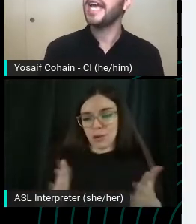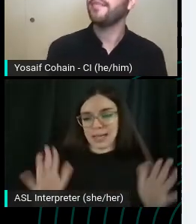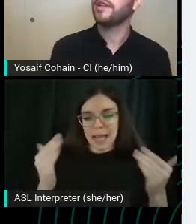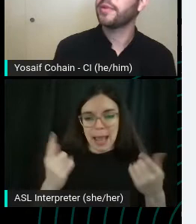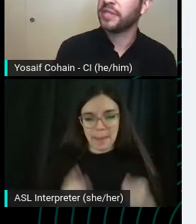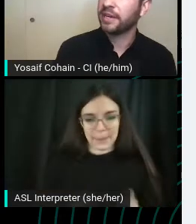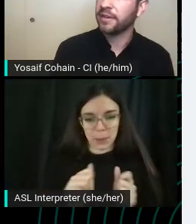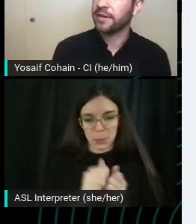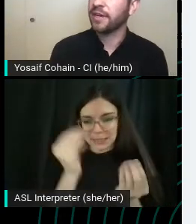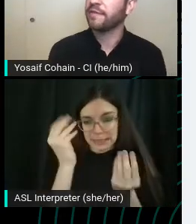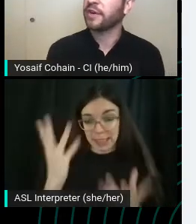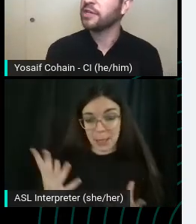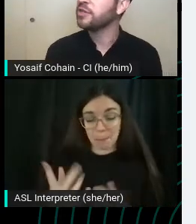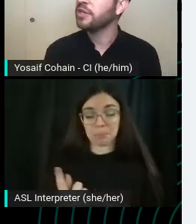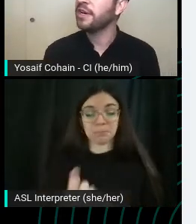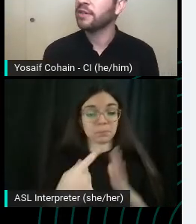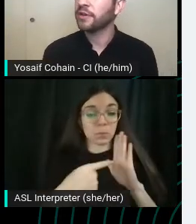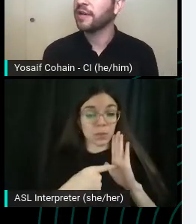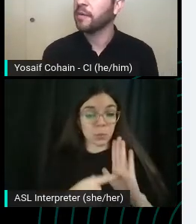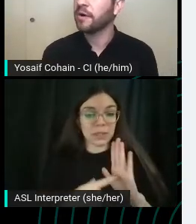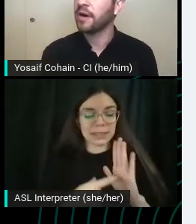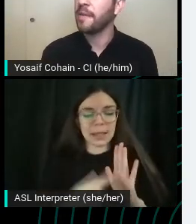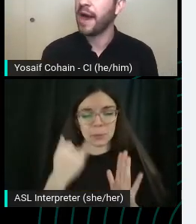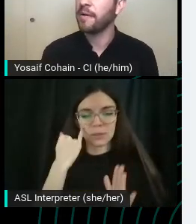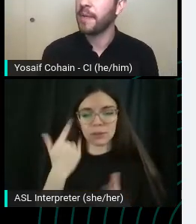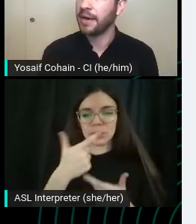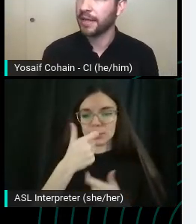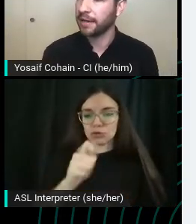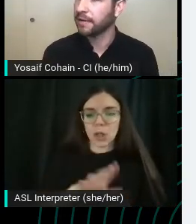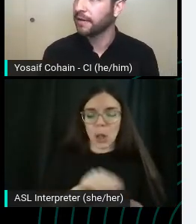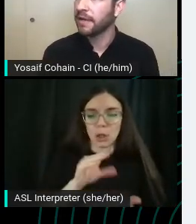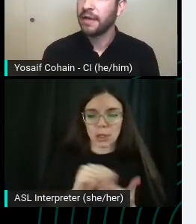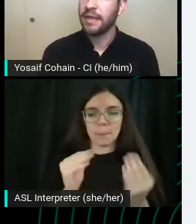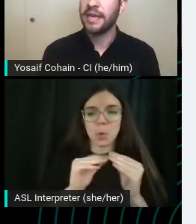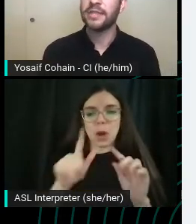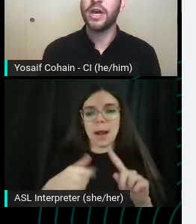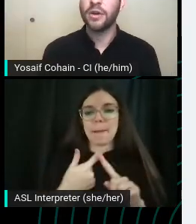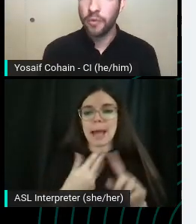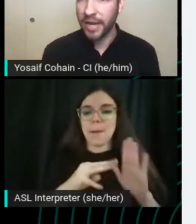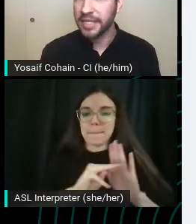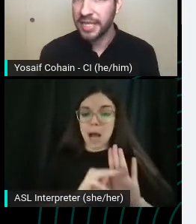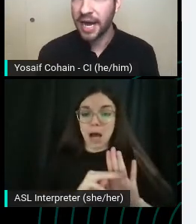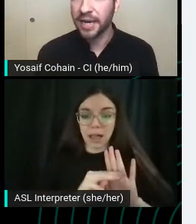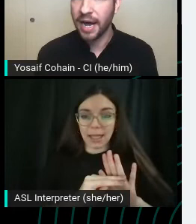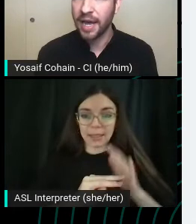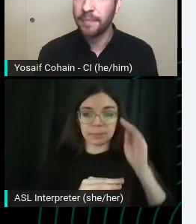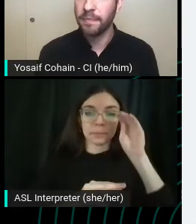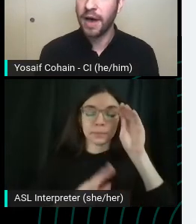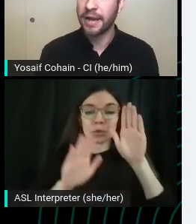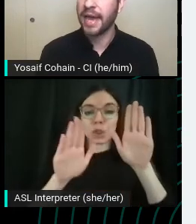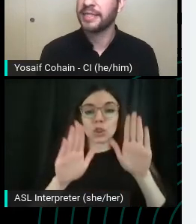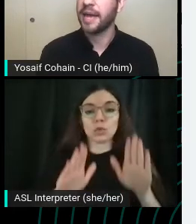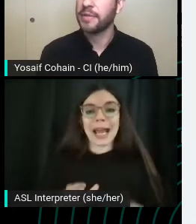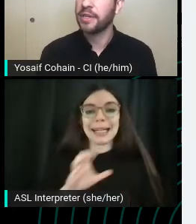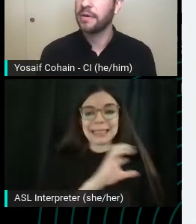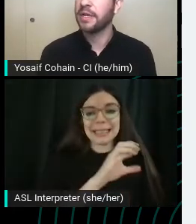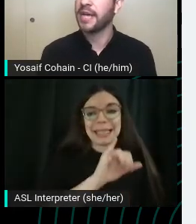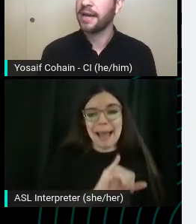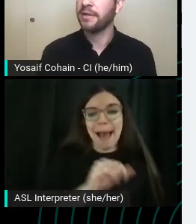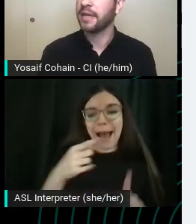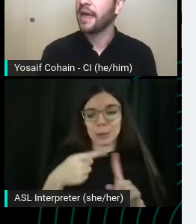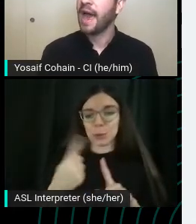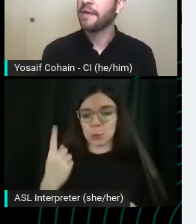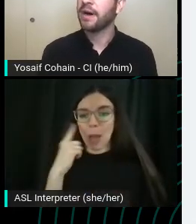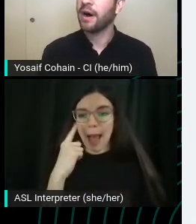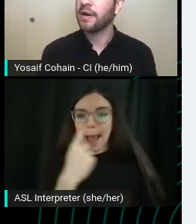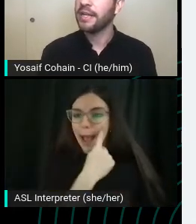One example in particular, if you're interested in learning more about modeling, there's a great CI to I podcast episode